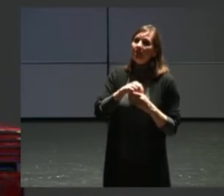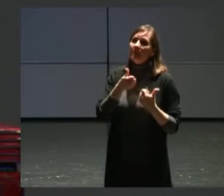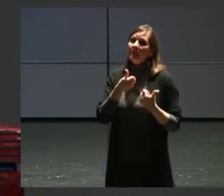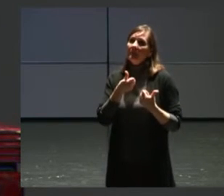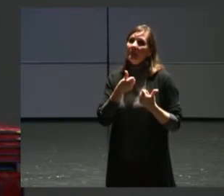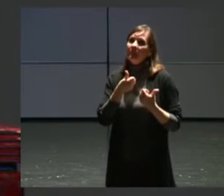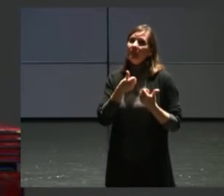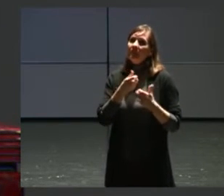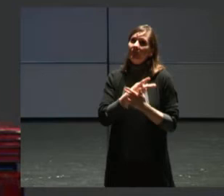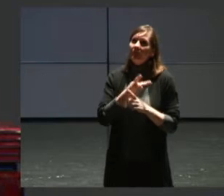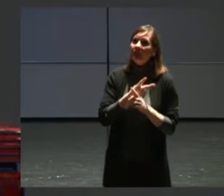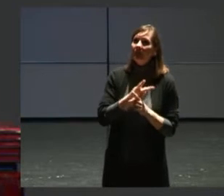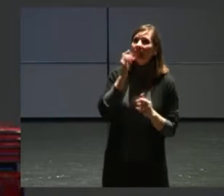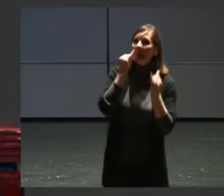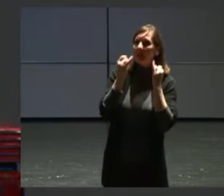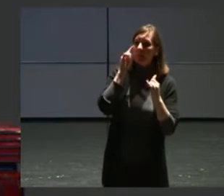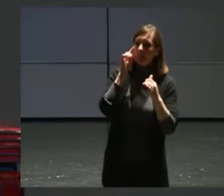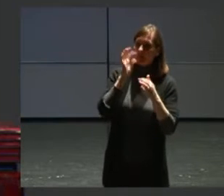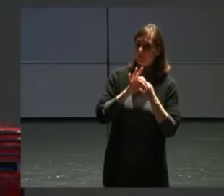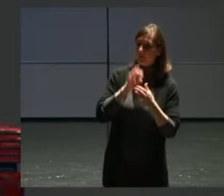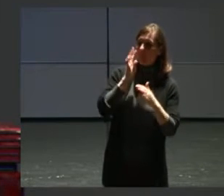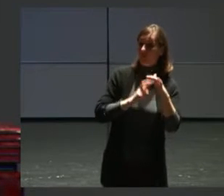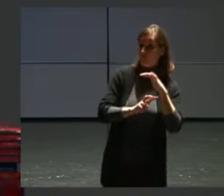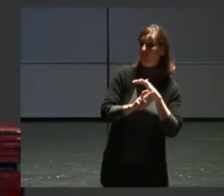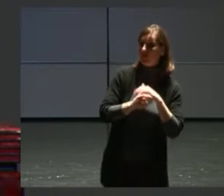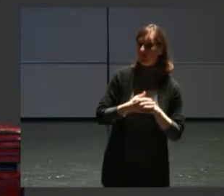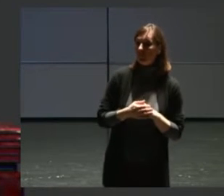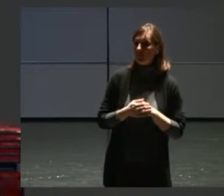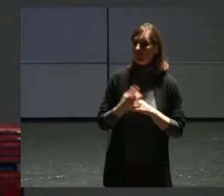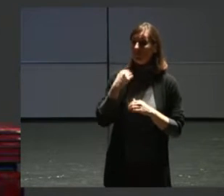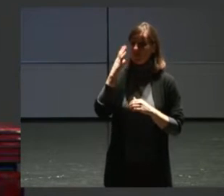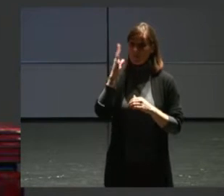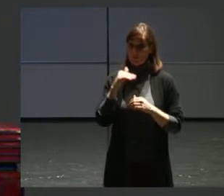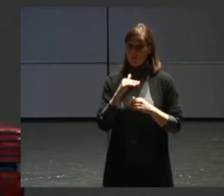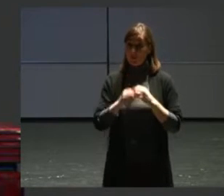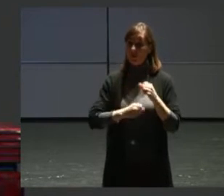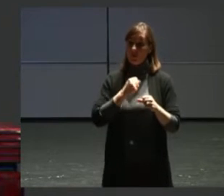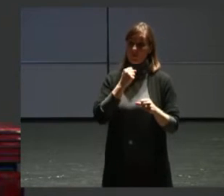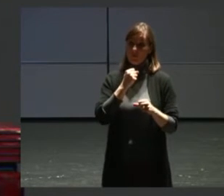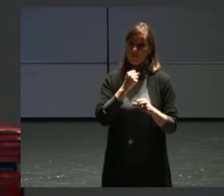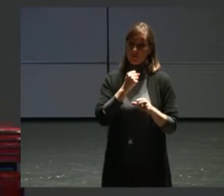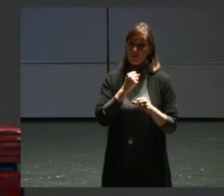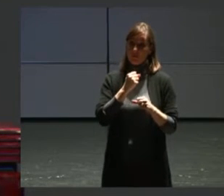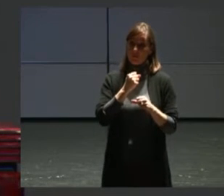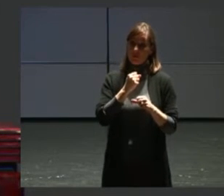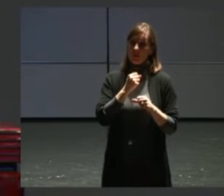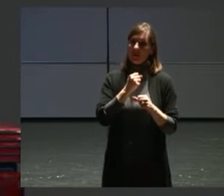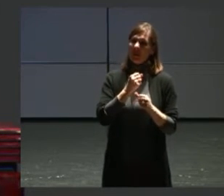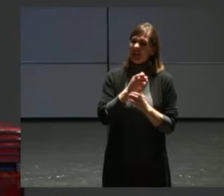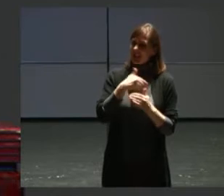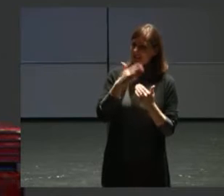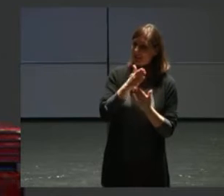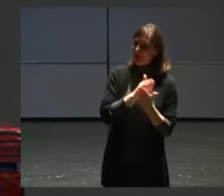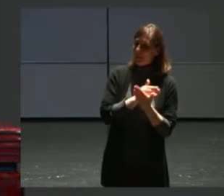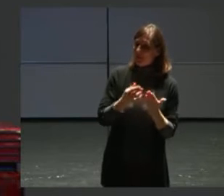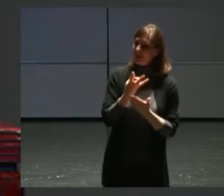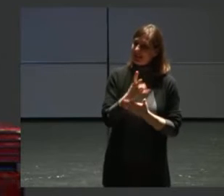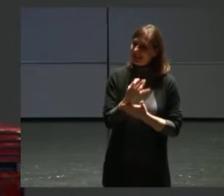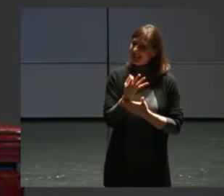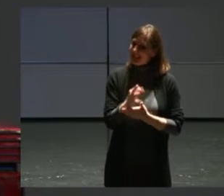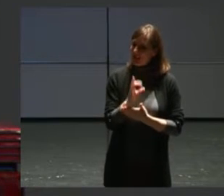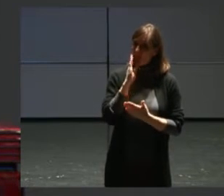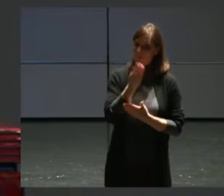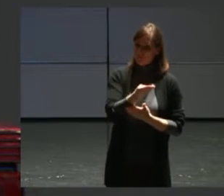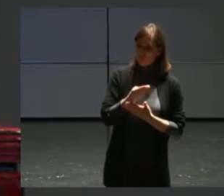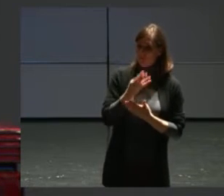our future budget. And as we look at the next biennial budget, 17-19, we know a few things, but I must stress that we don't know everything at